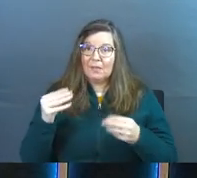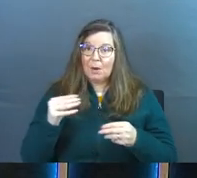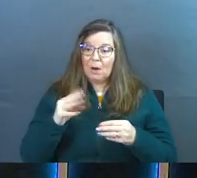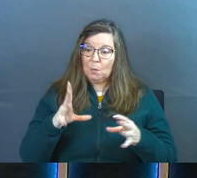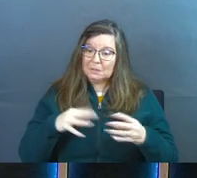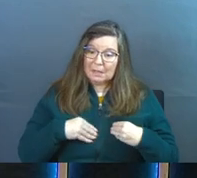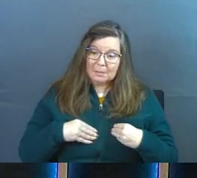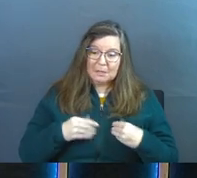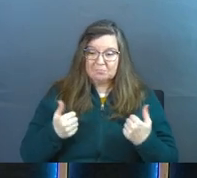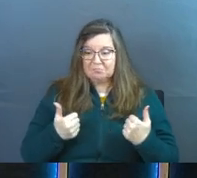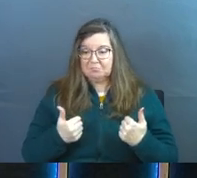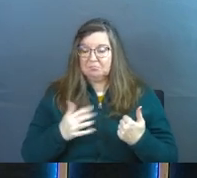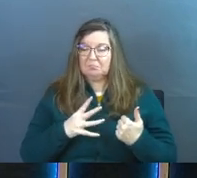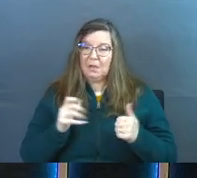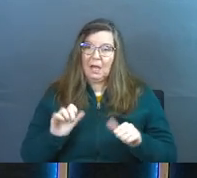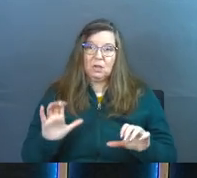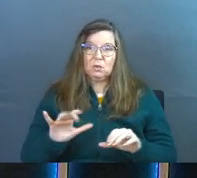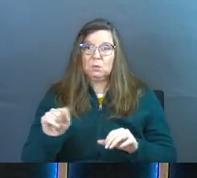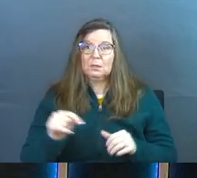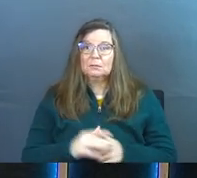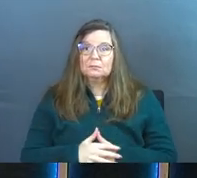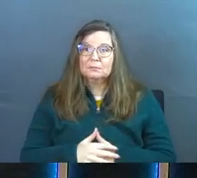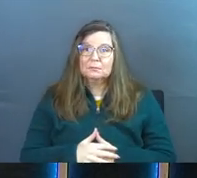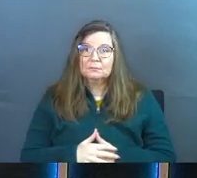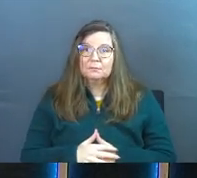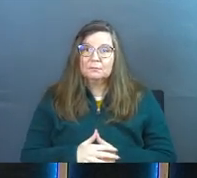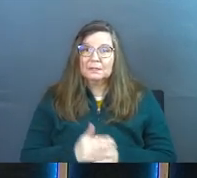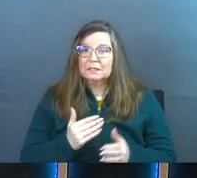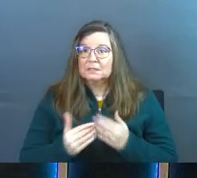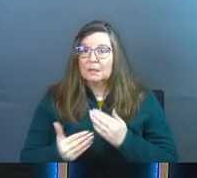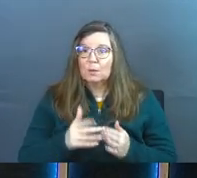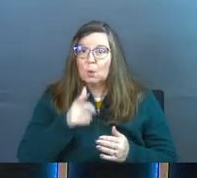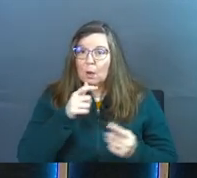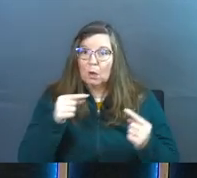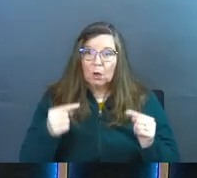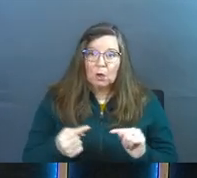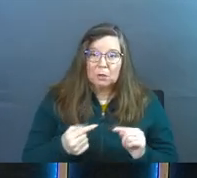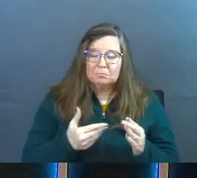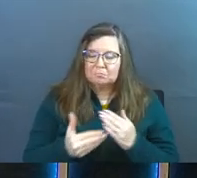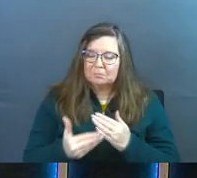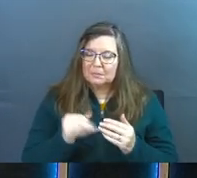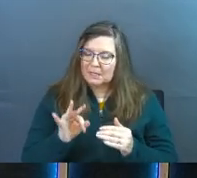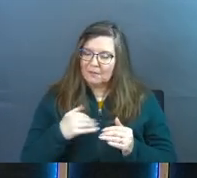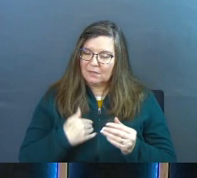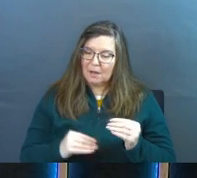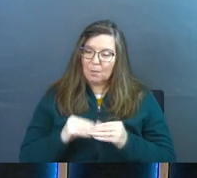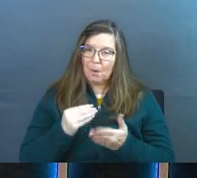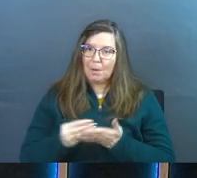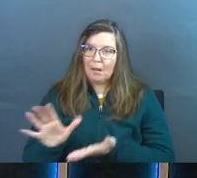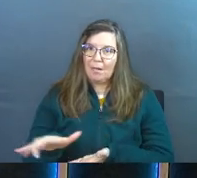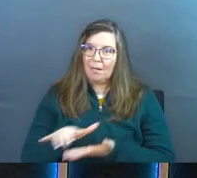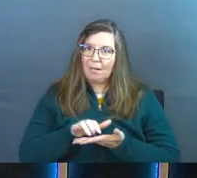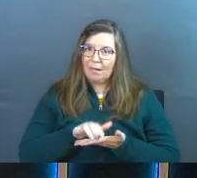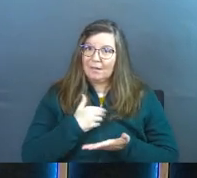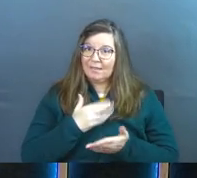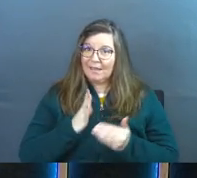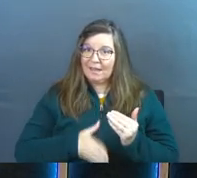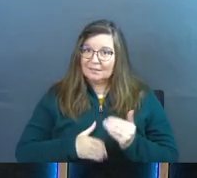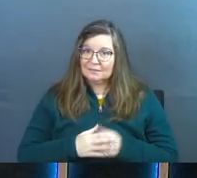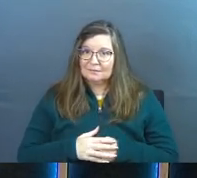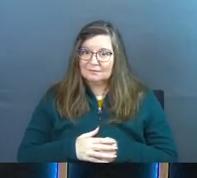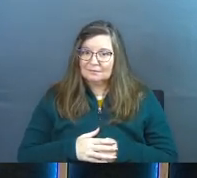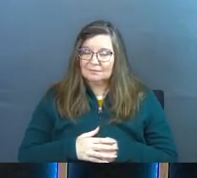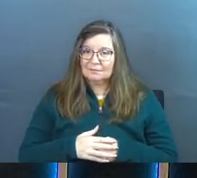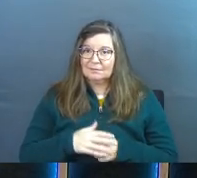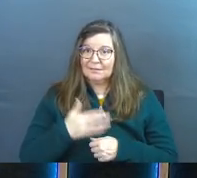bear it, I can do it. Doesn't matter who I hurt. as long as there's more money in the bank at the end of it?